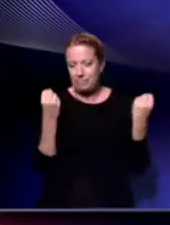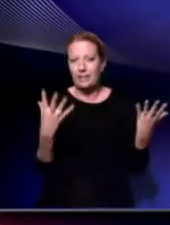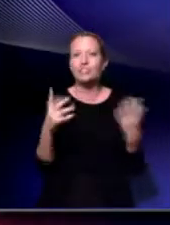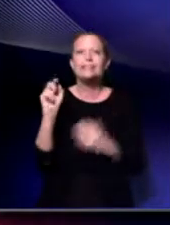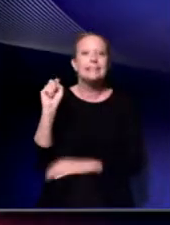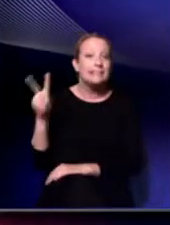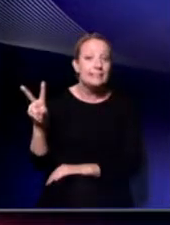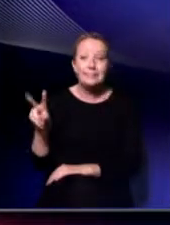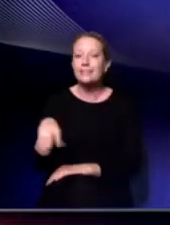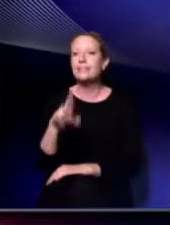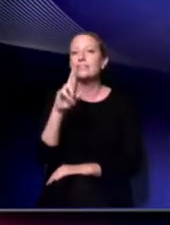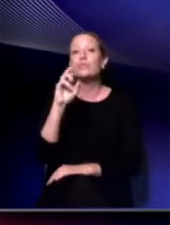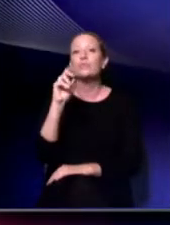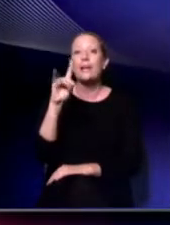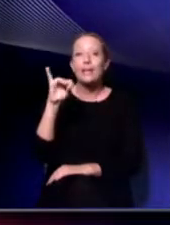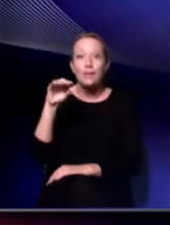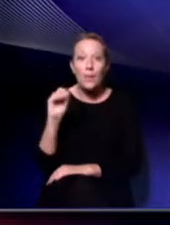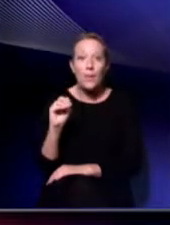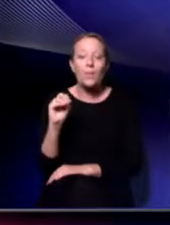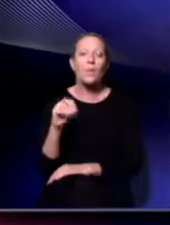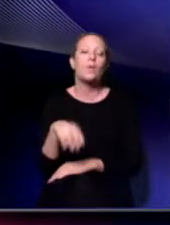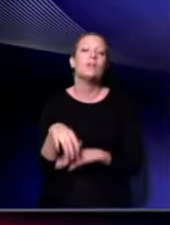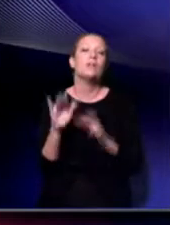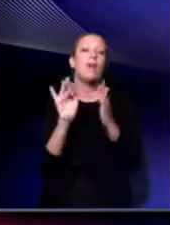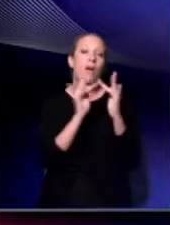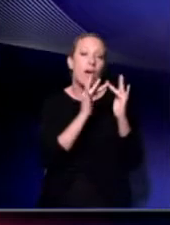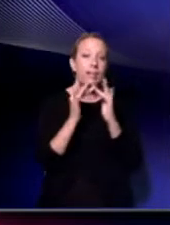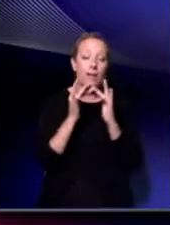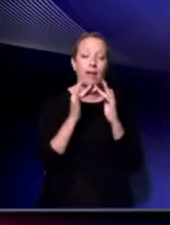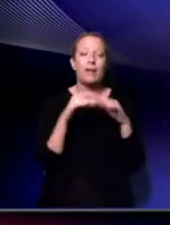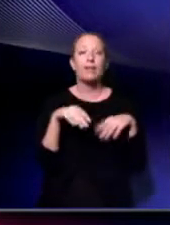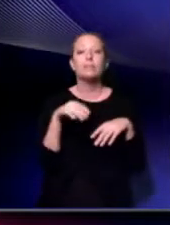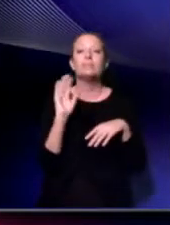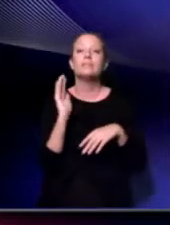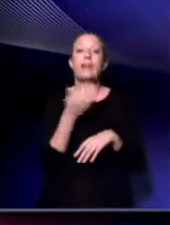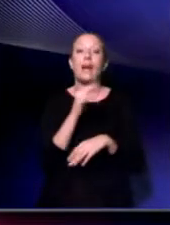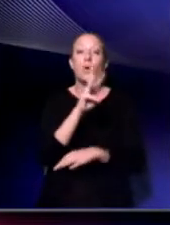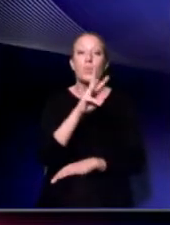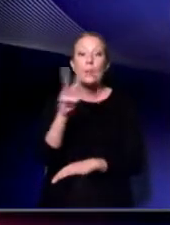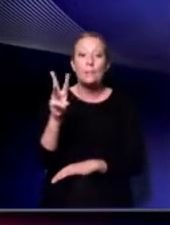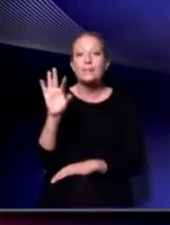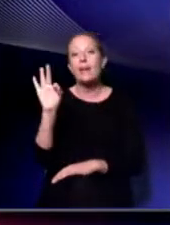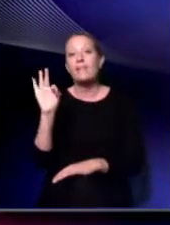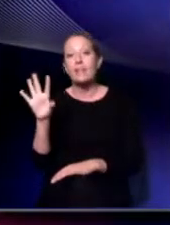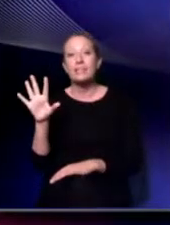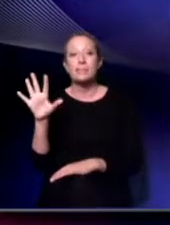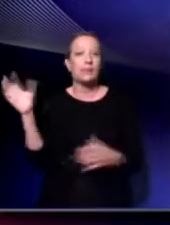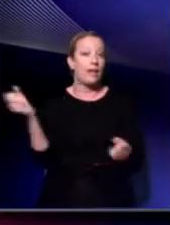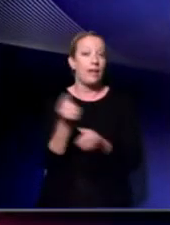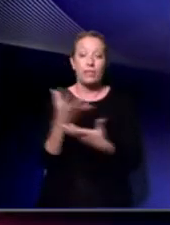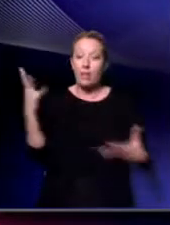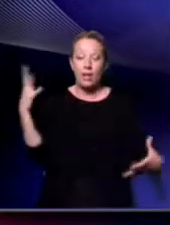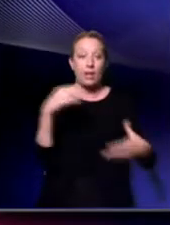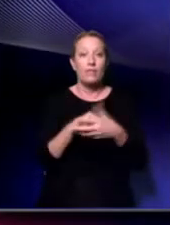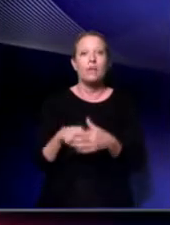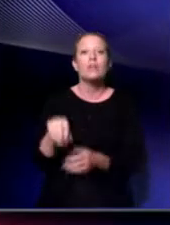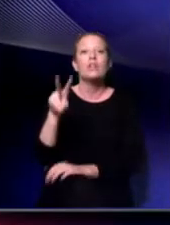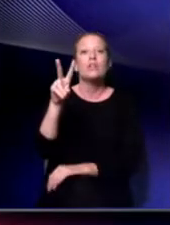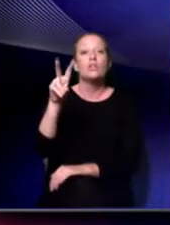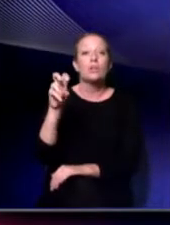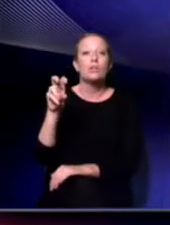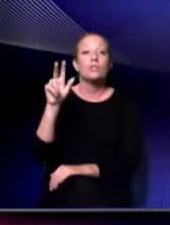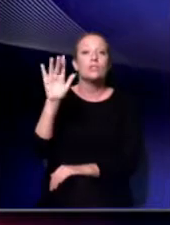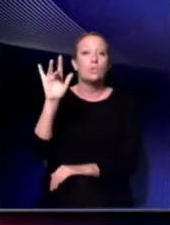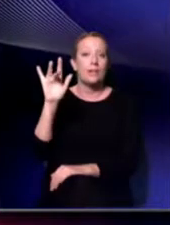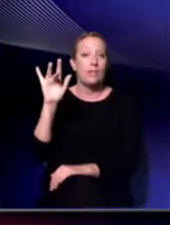well as digital and social media, the website, various Facebook, things like that, we had about 125,000